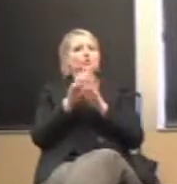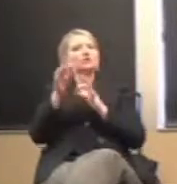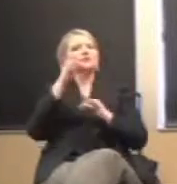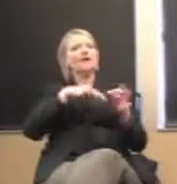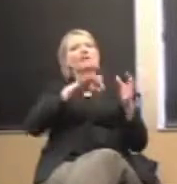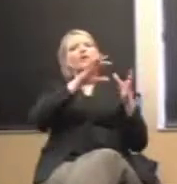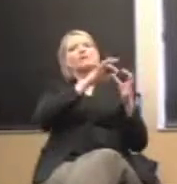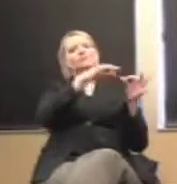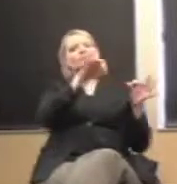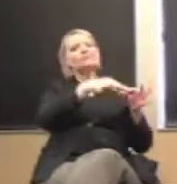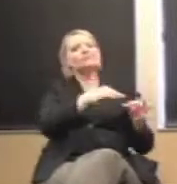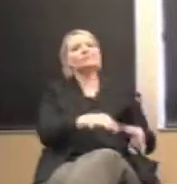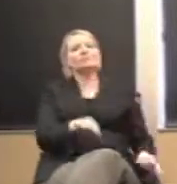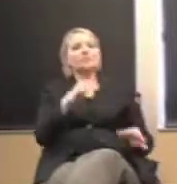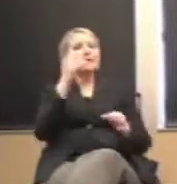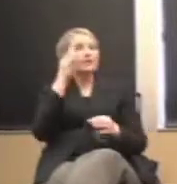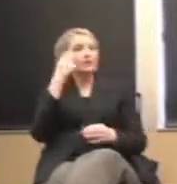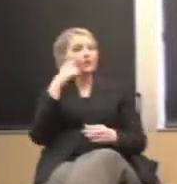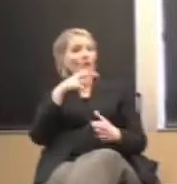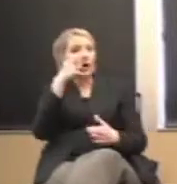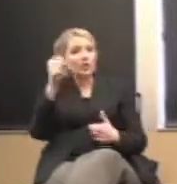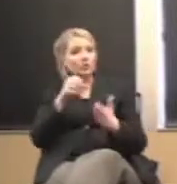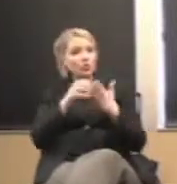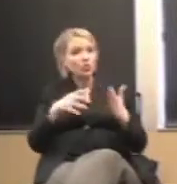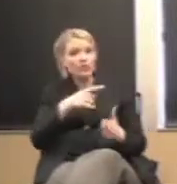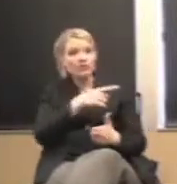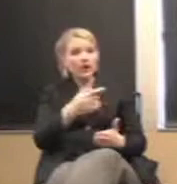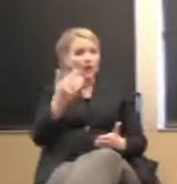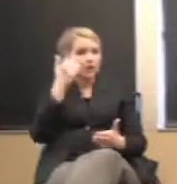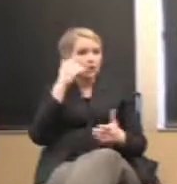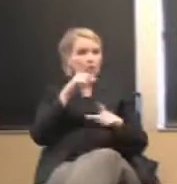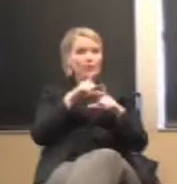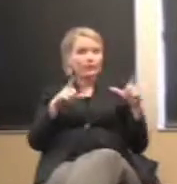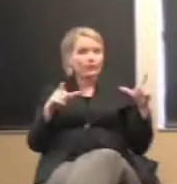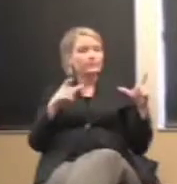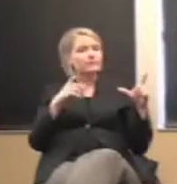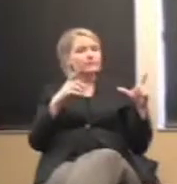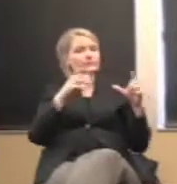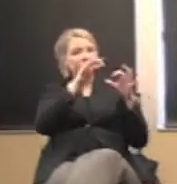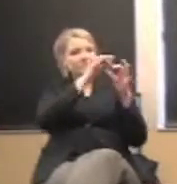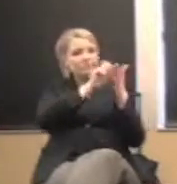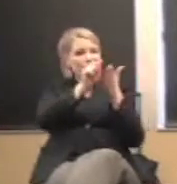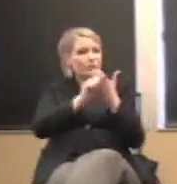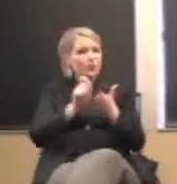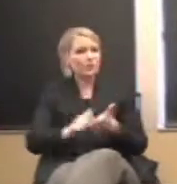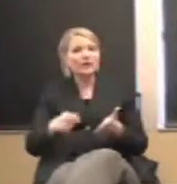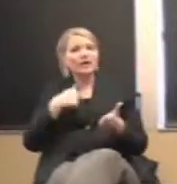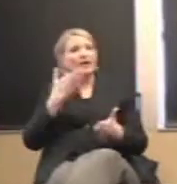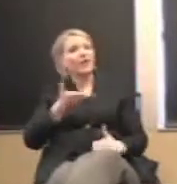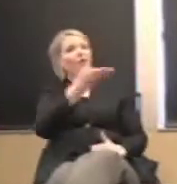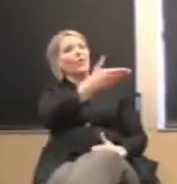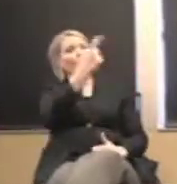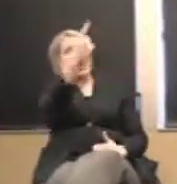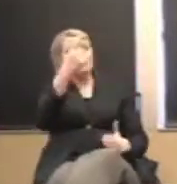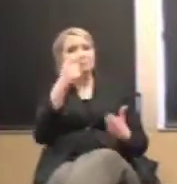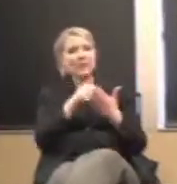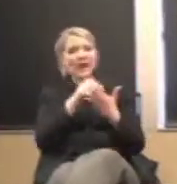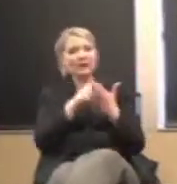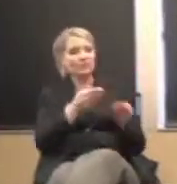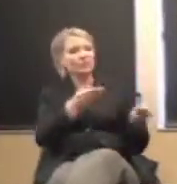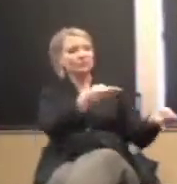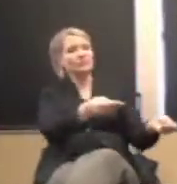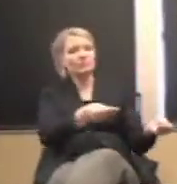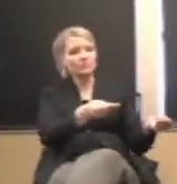Then again, if it's for a high school student that has the literacy skills, it might be a page-long piece of paper, and that's when you have to get creative,